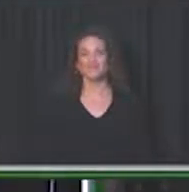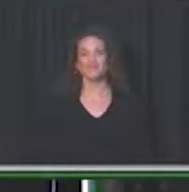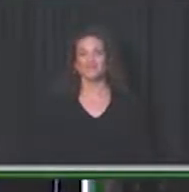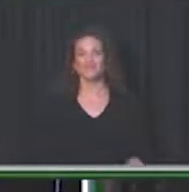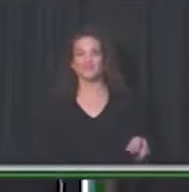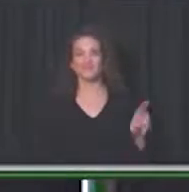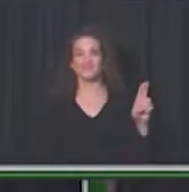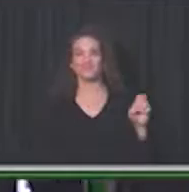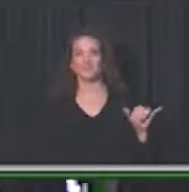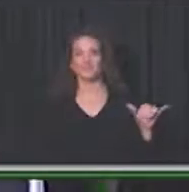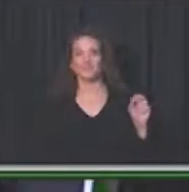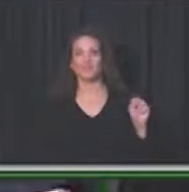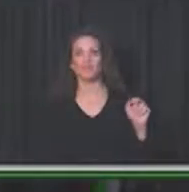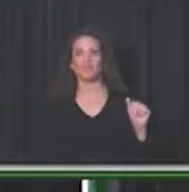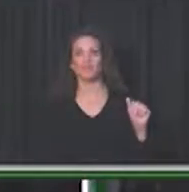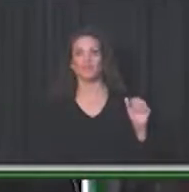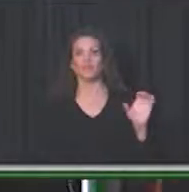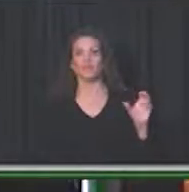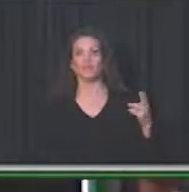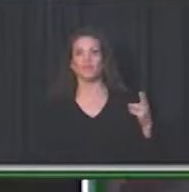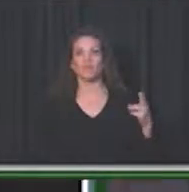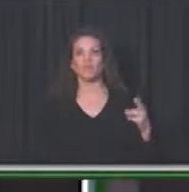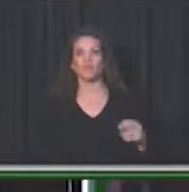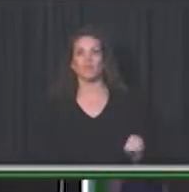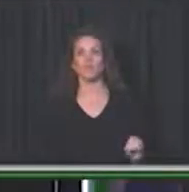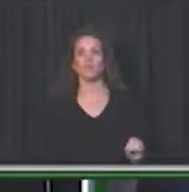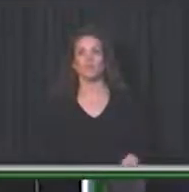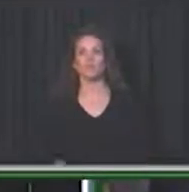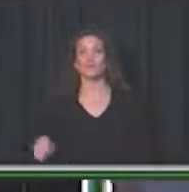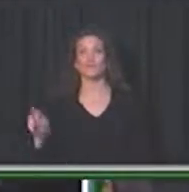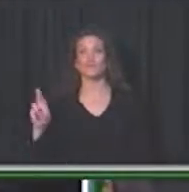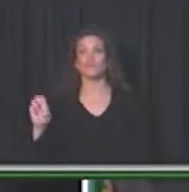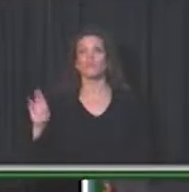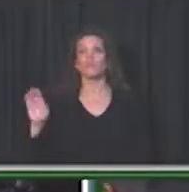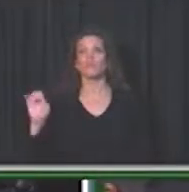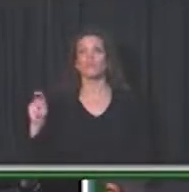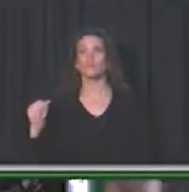Rena Cho. Sabina Dakal.